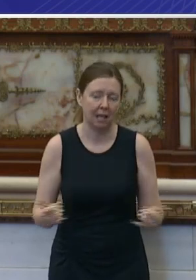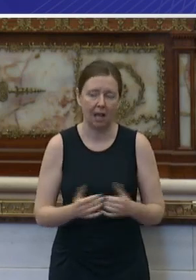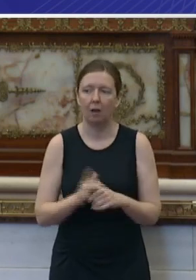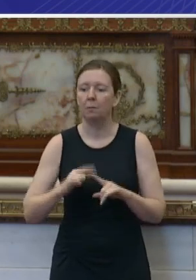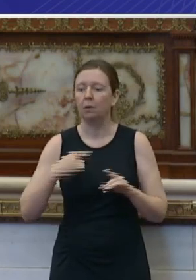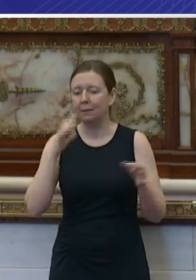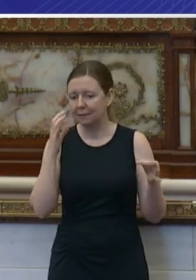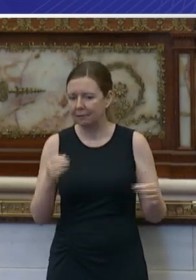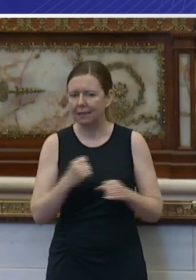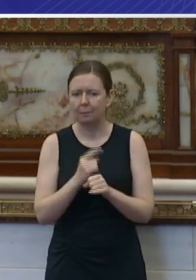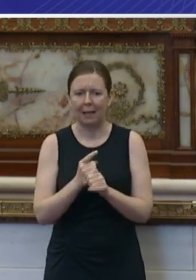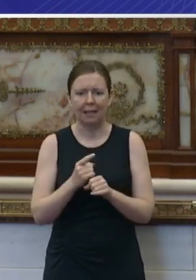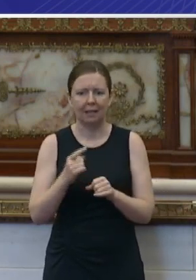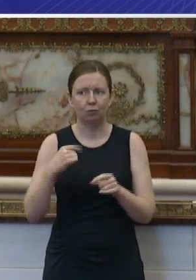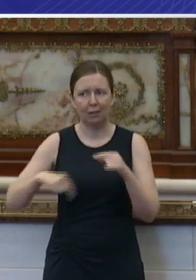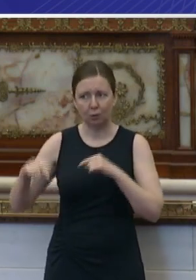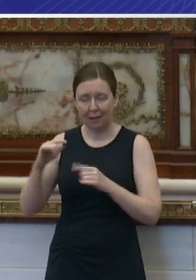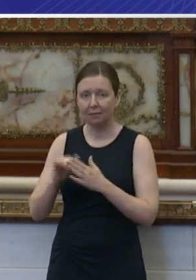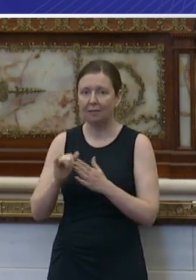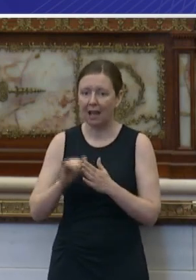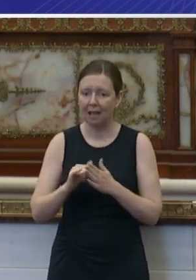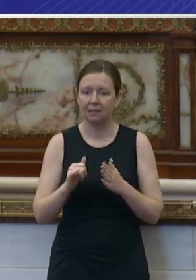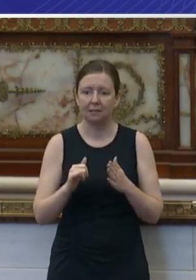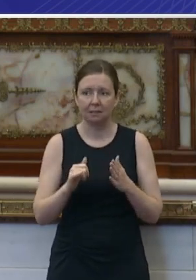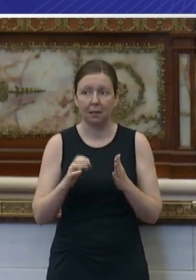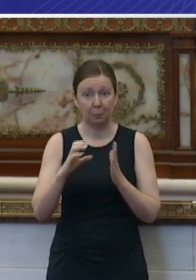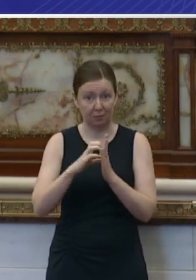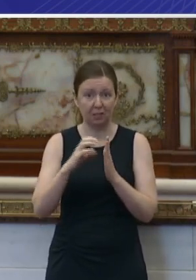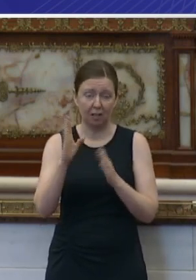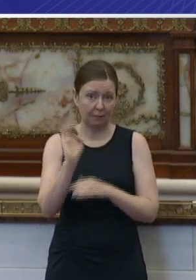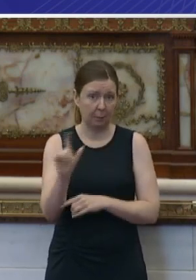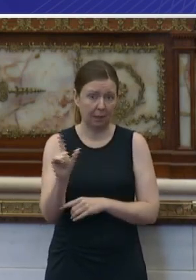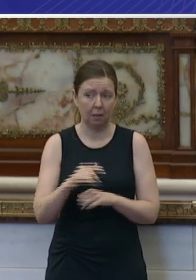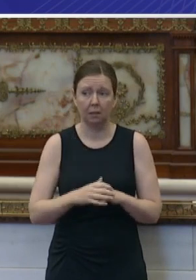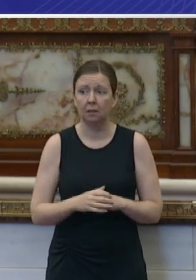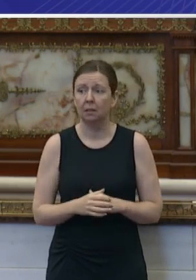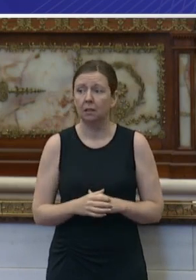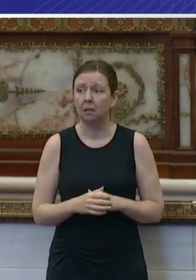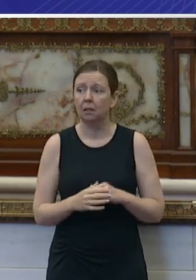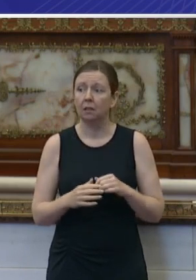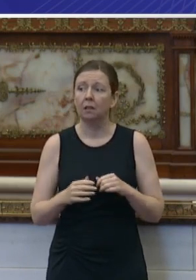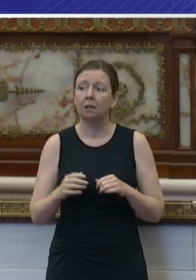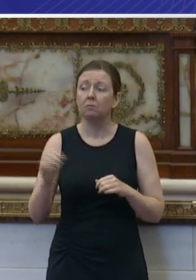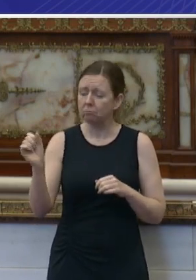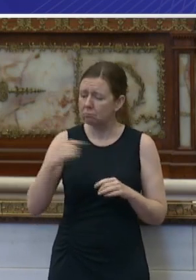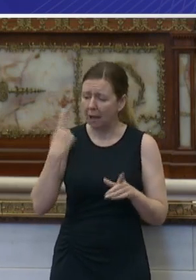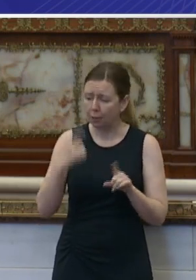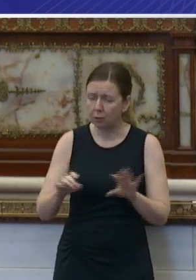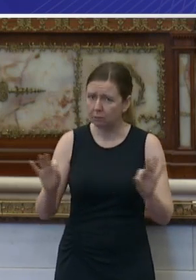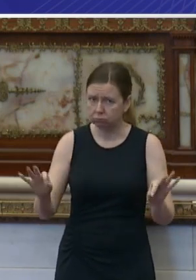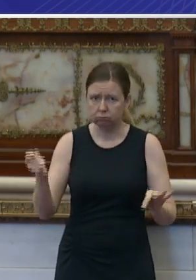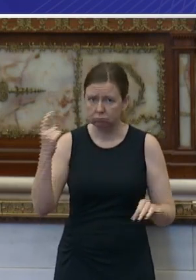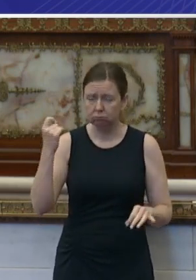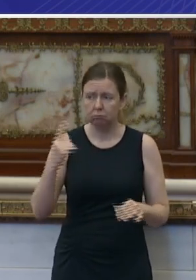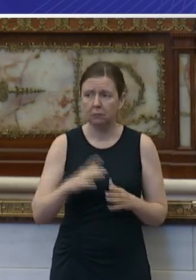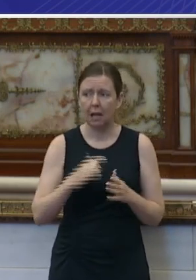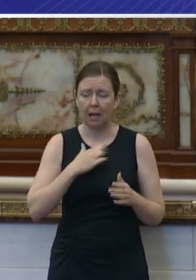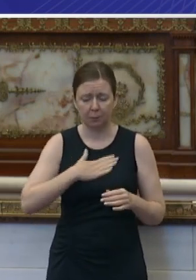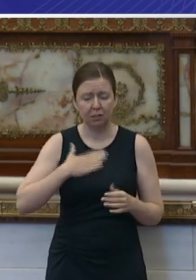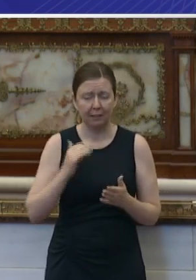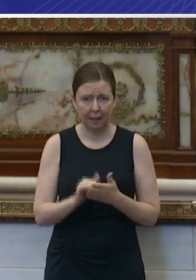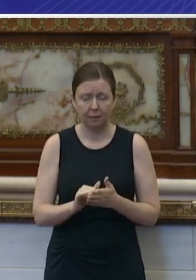we definitely made it retroactive. That is a provision of this bill. And I agree with you, Councilwoman, and I